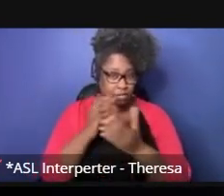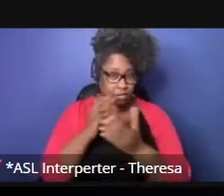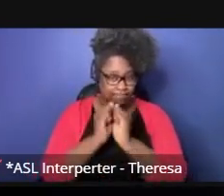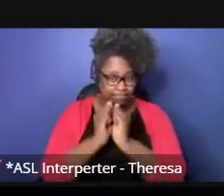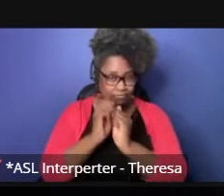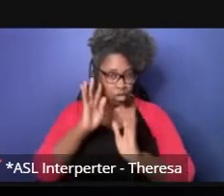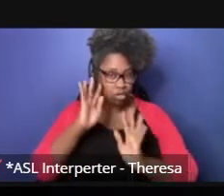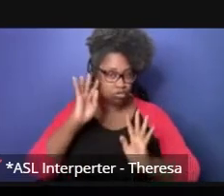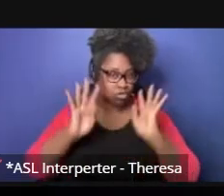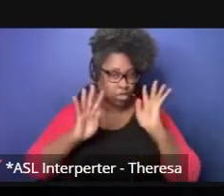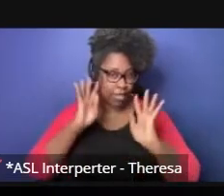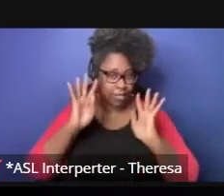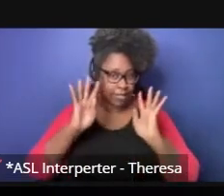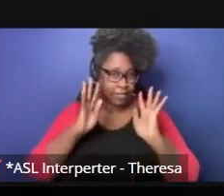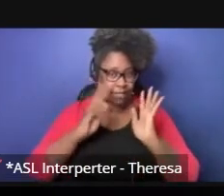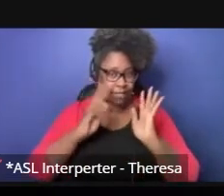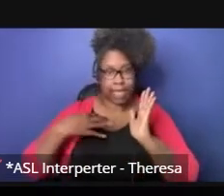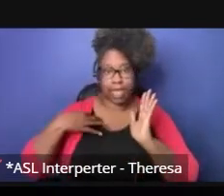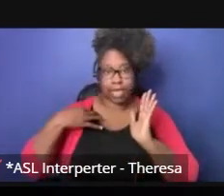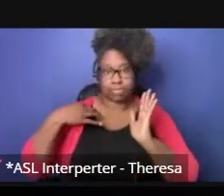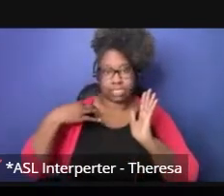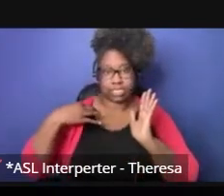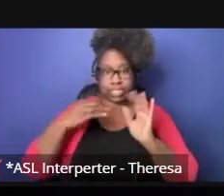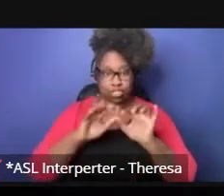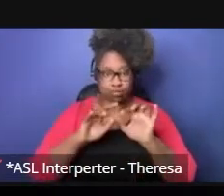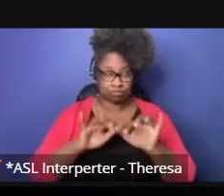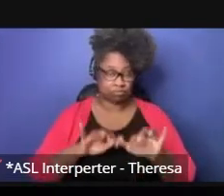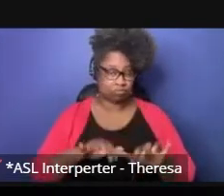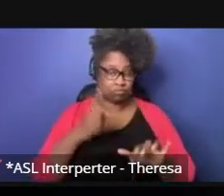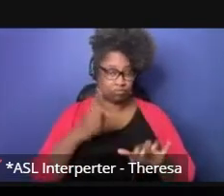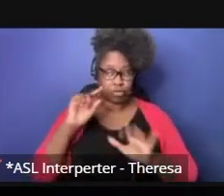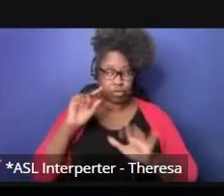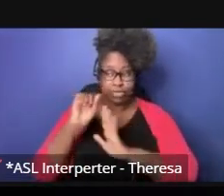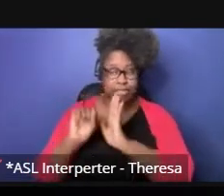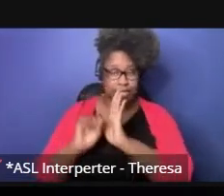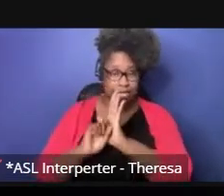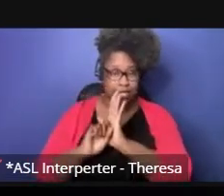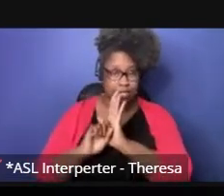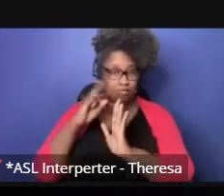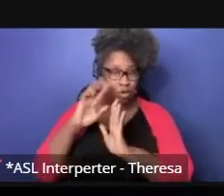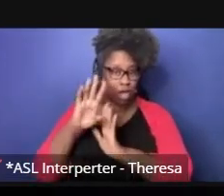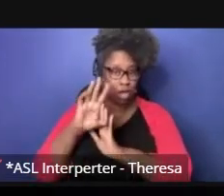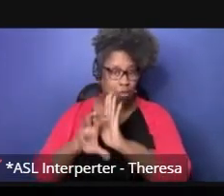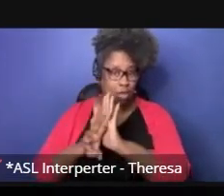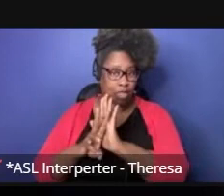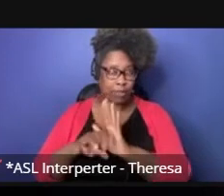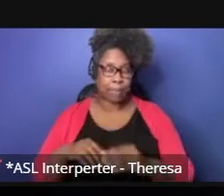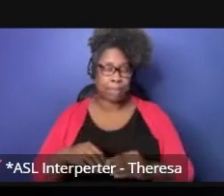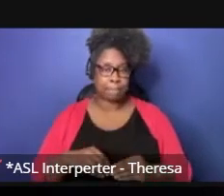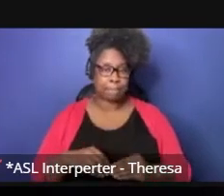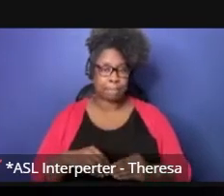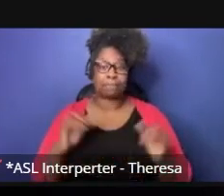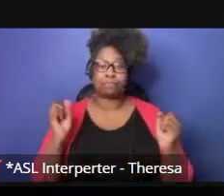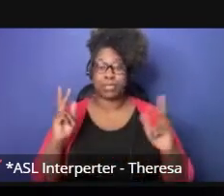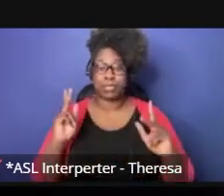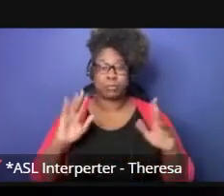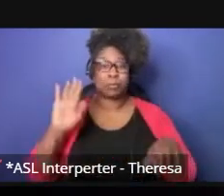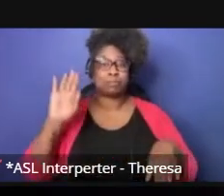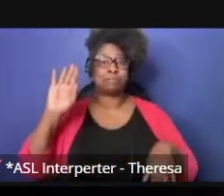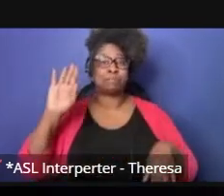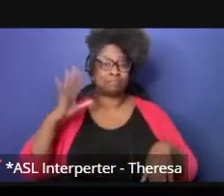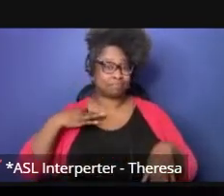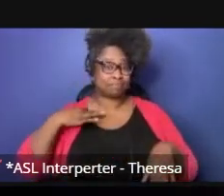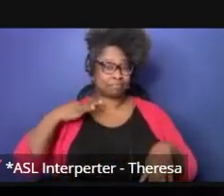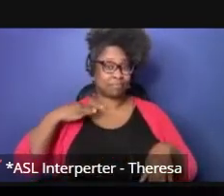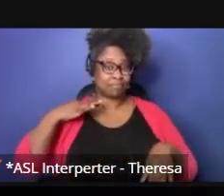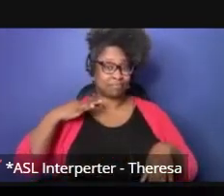the application for the state, for the Commonwealth. And a bunch of people raised their hands, as I